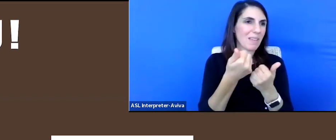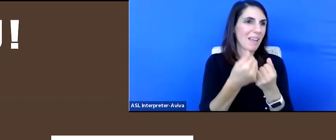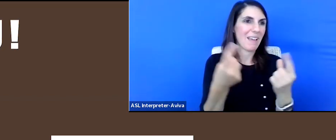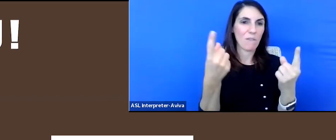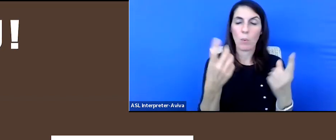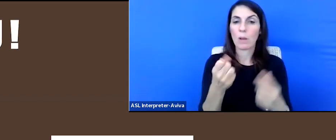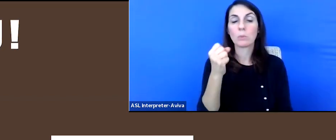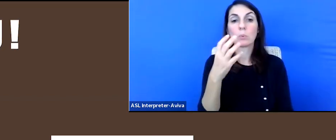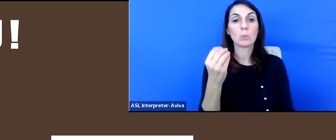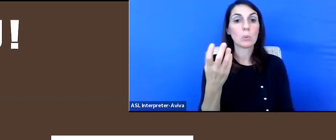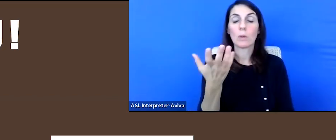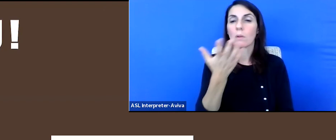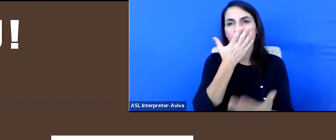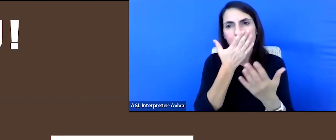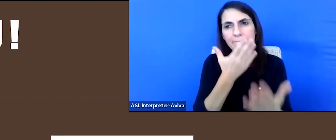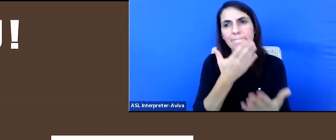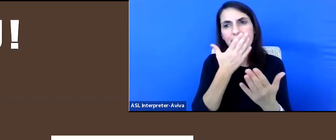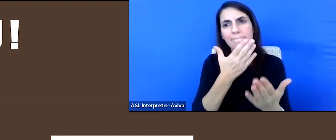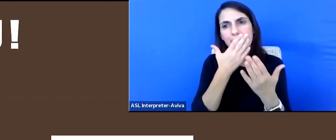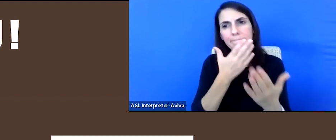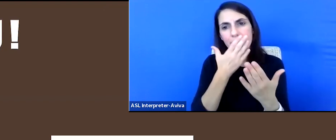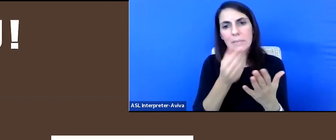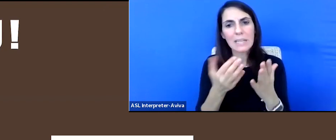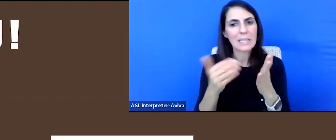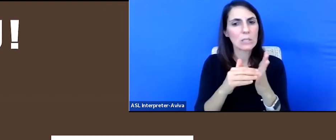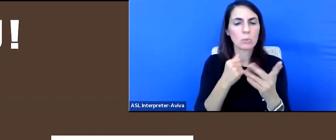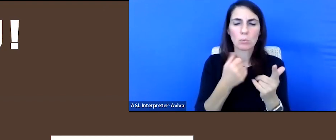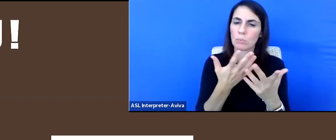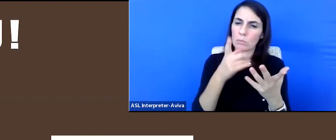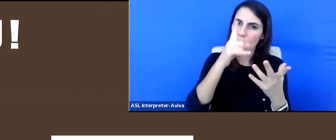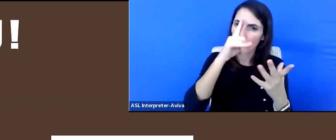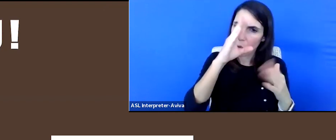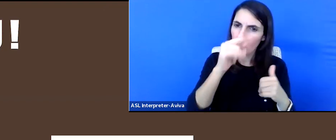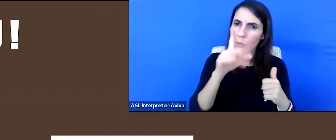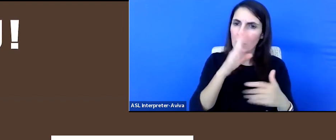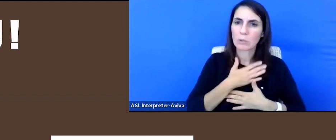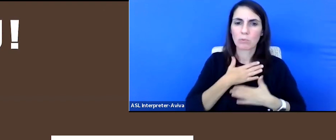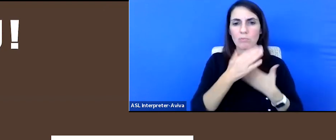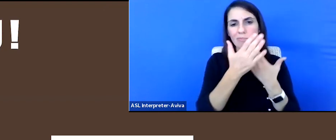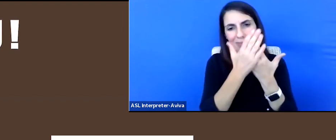So thank you so much, and we hope you enjoy the rest of your day.